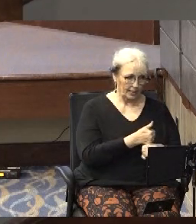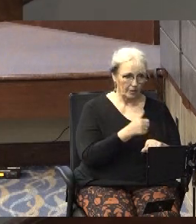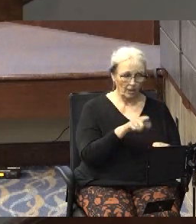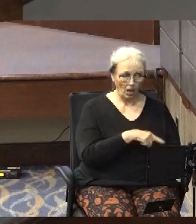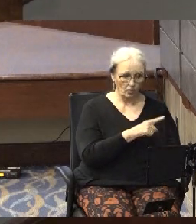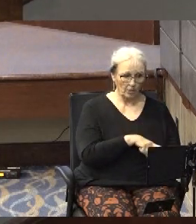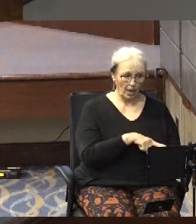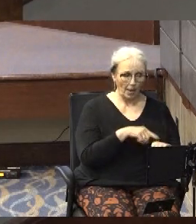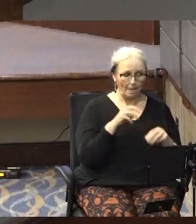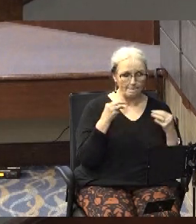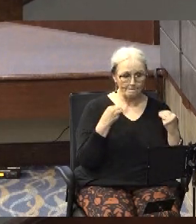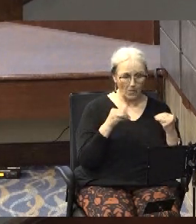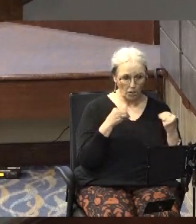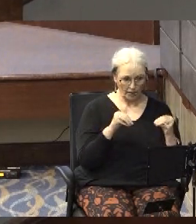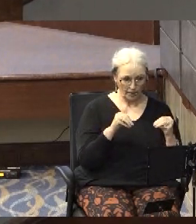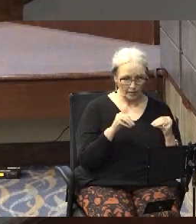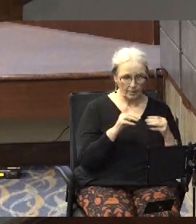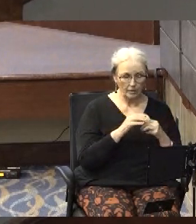all.